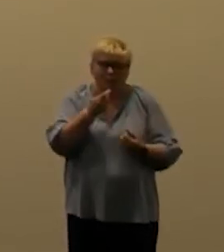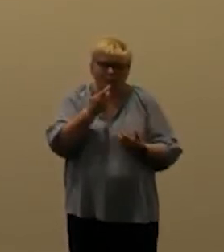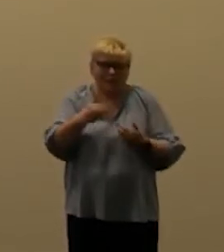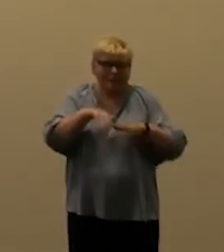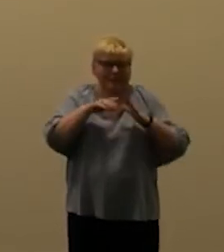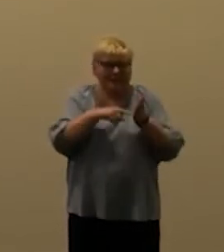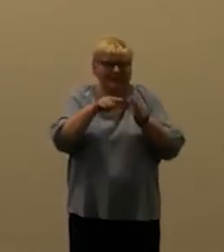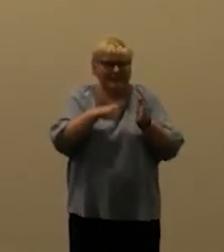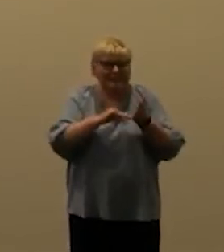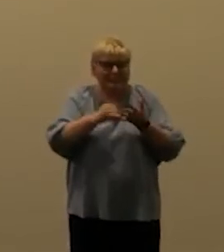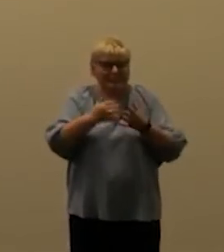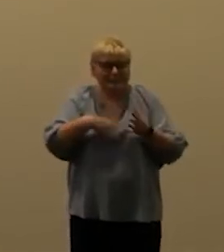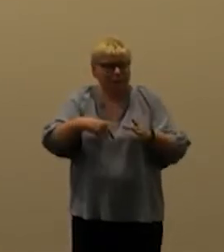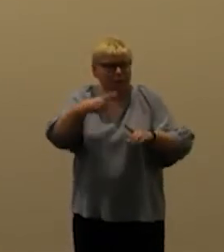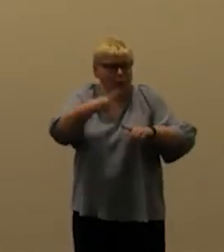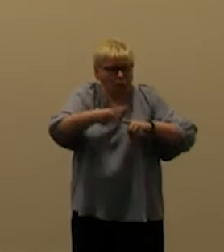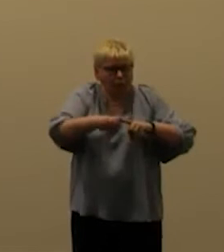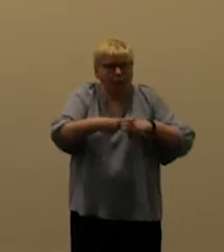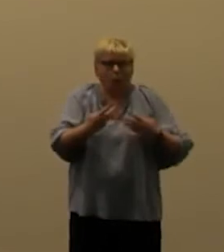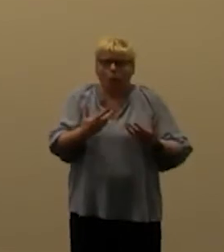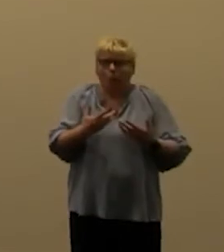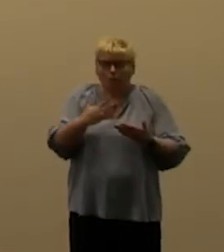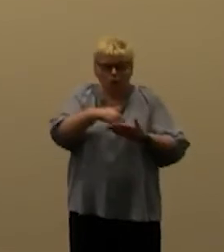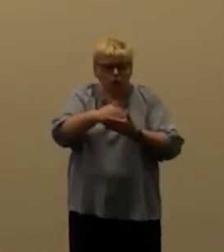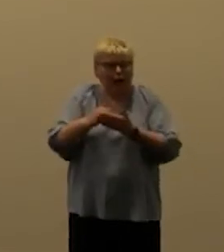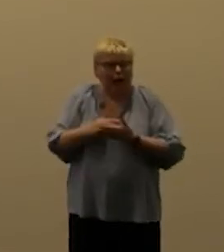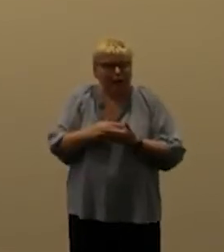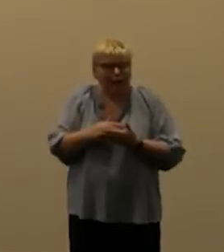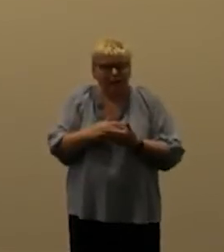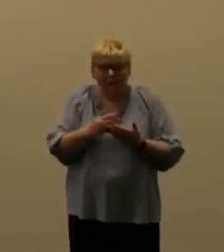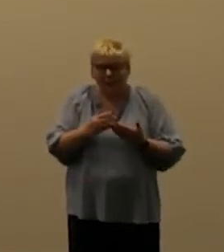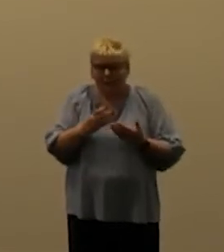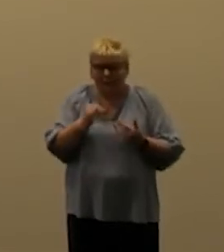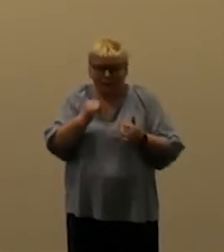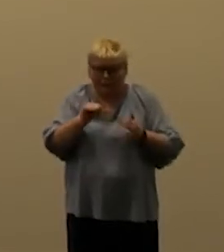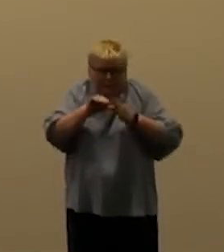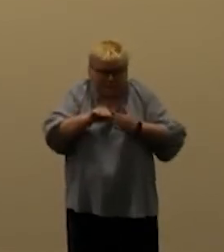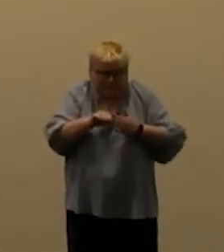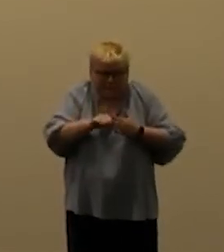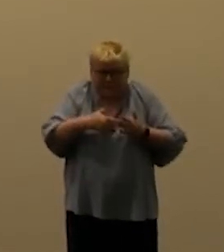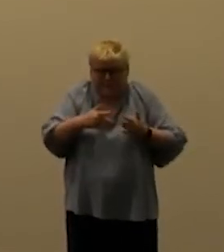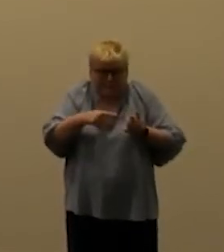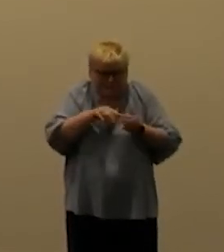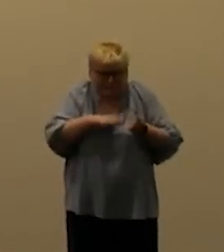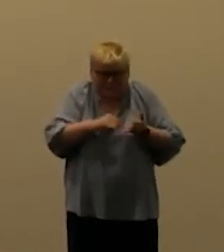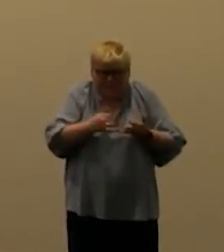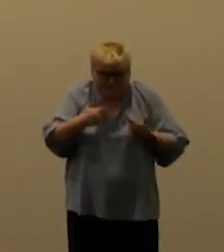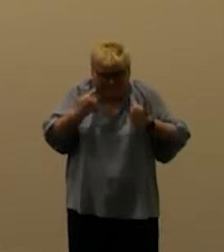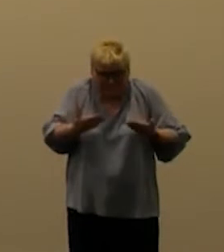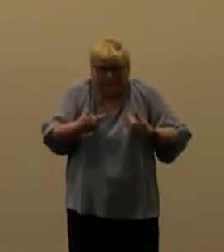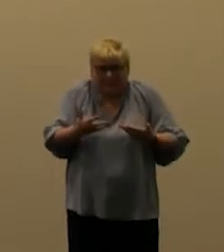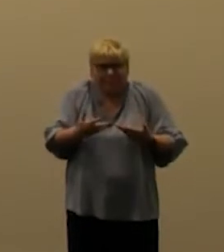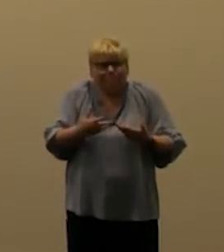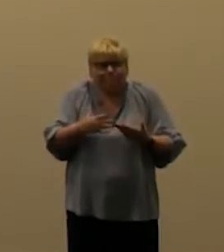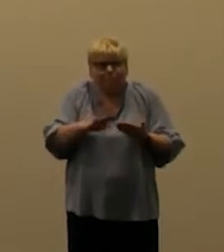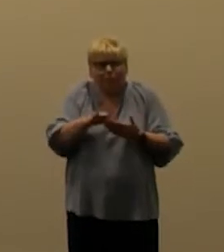teams quickly, or, they might want to spin up groups or sharing settings, something of that nature, and they might not have all done it to best practice is the one.